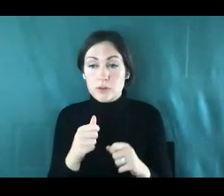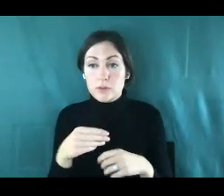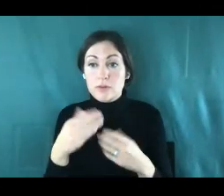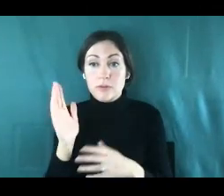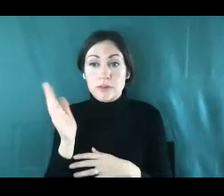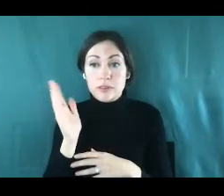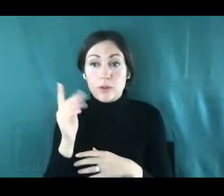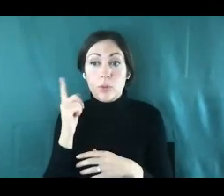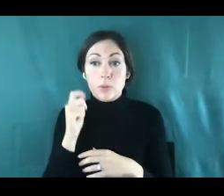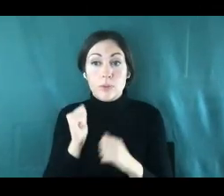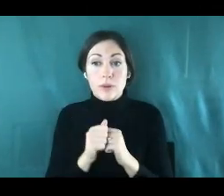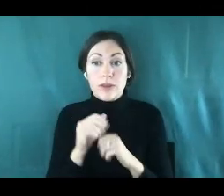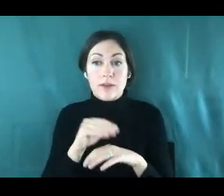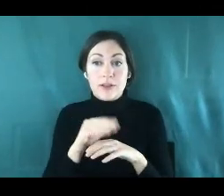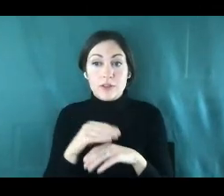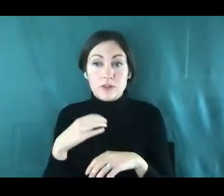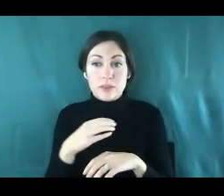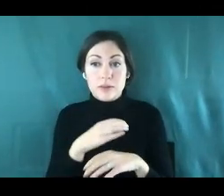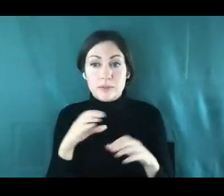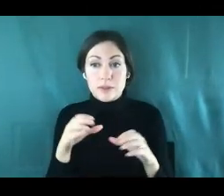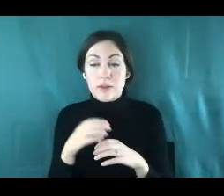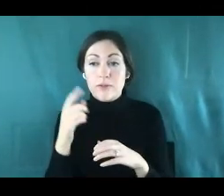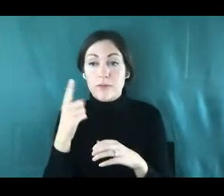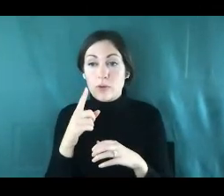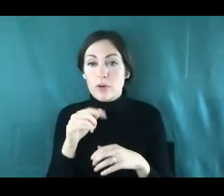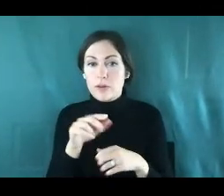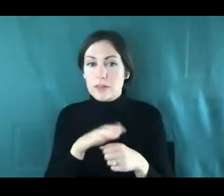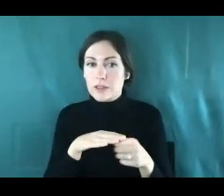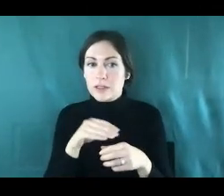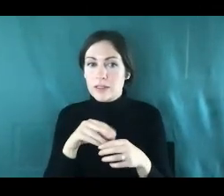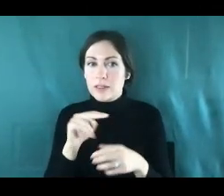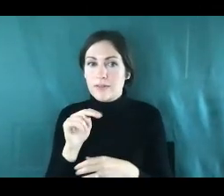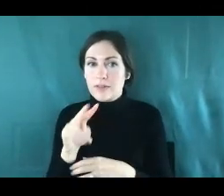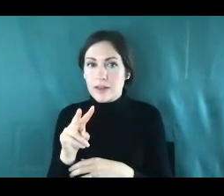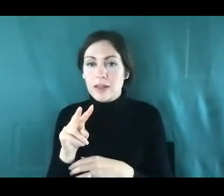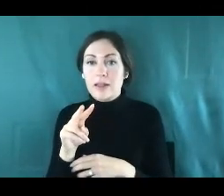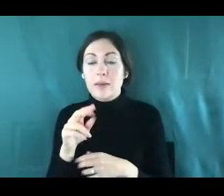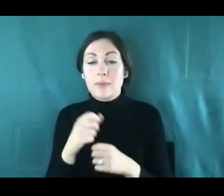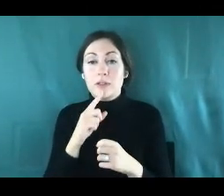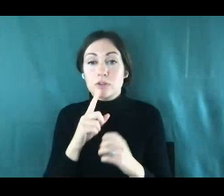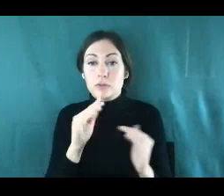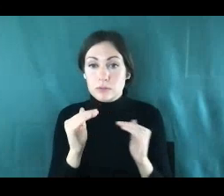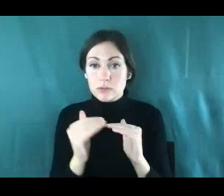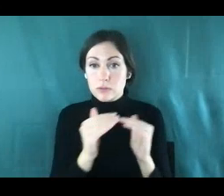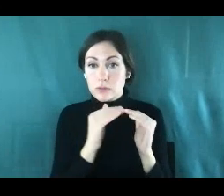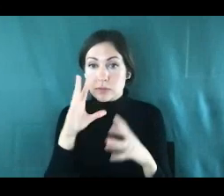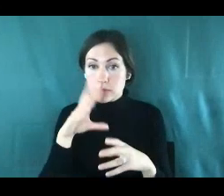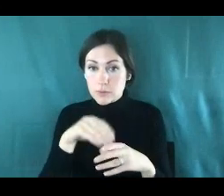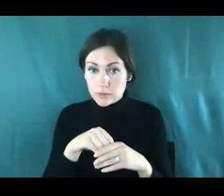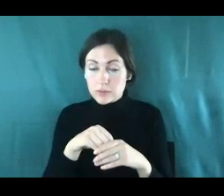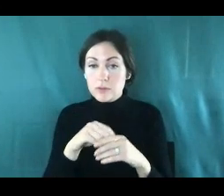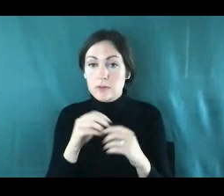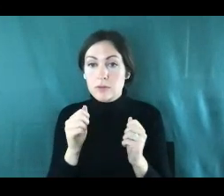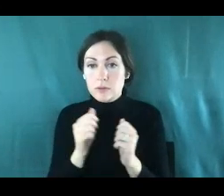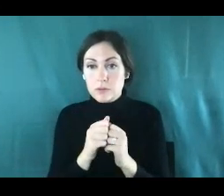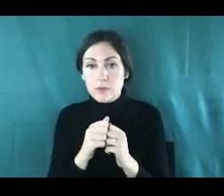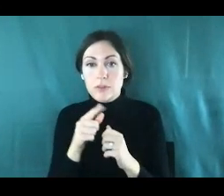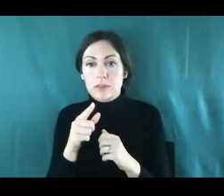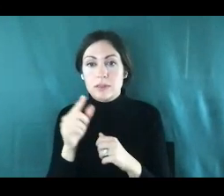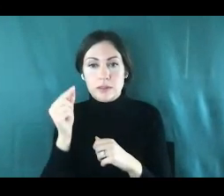the Advisory Committee for a Resilient Nevada and supported equitable participation in opioid-settled